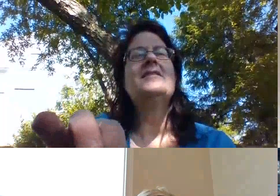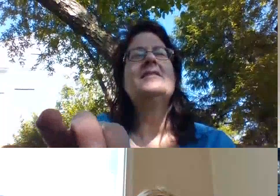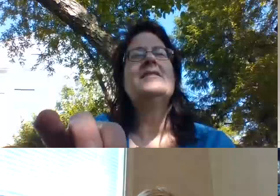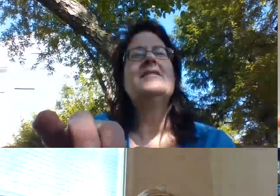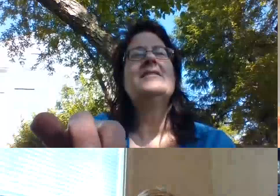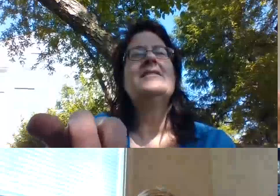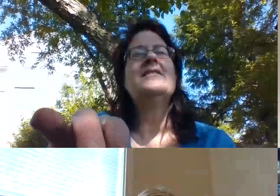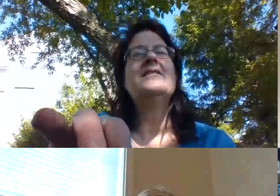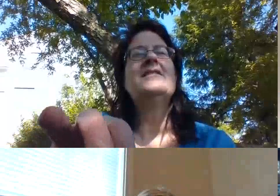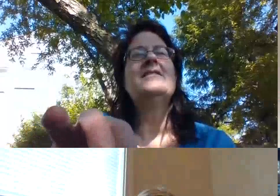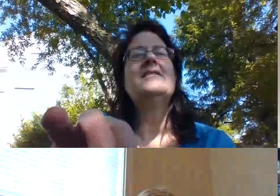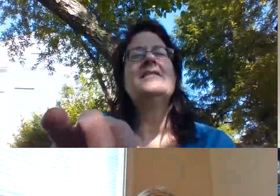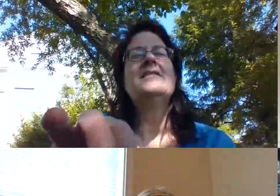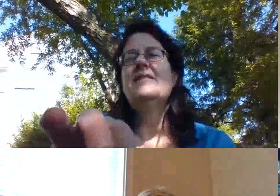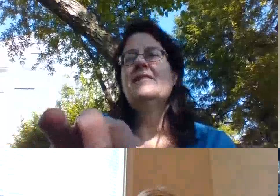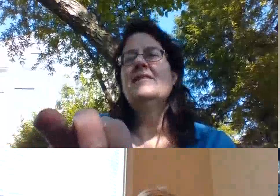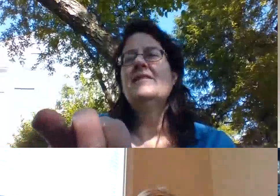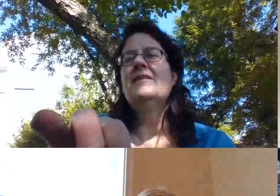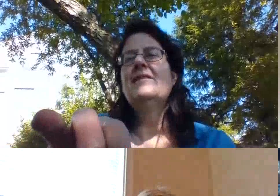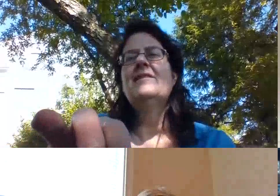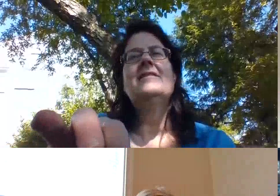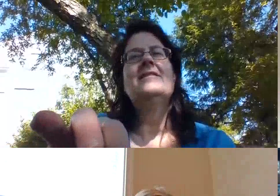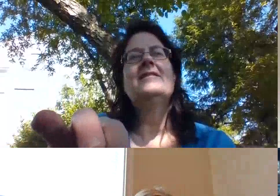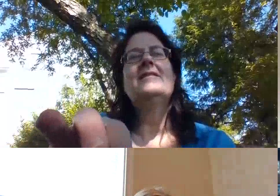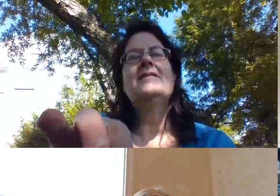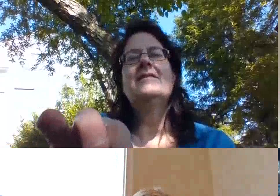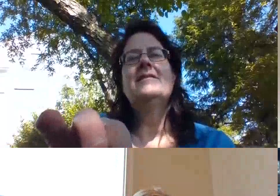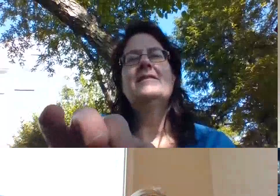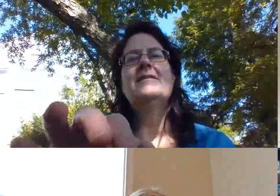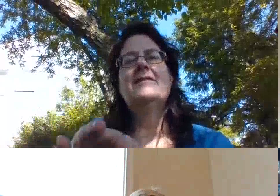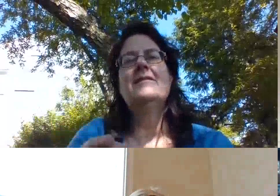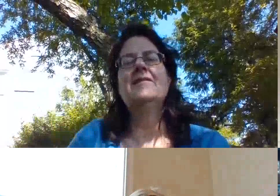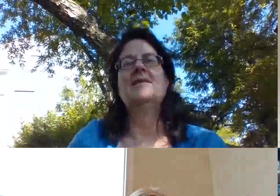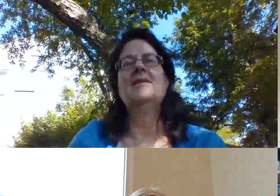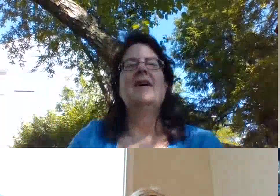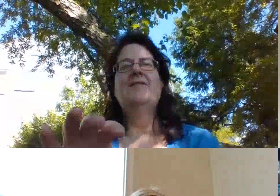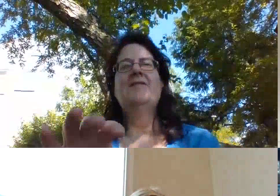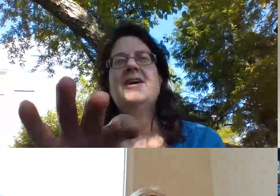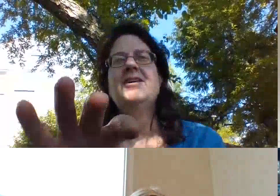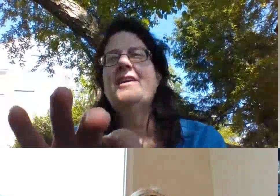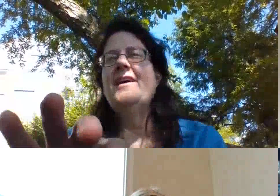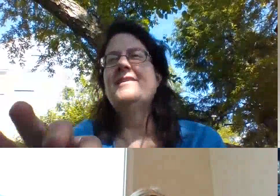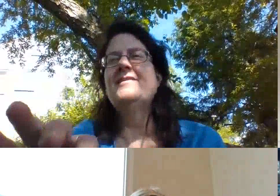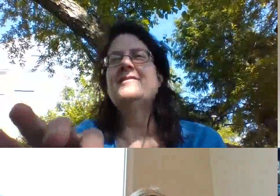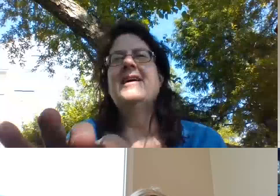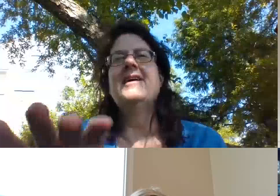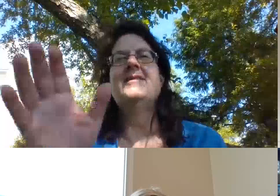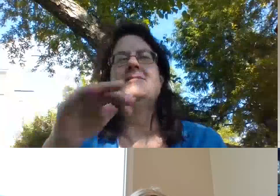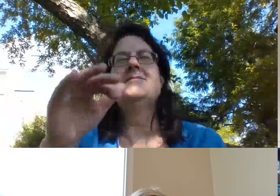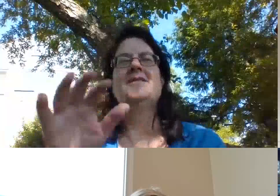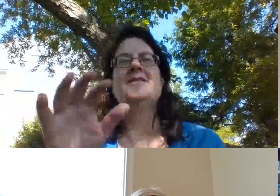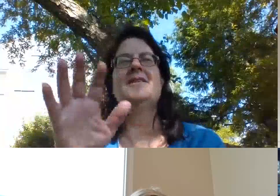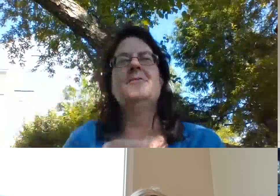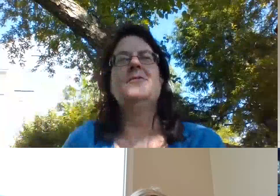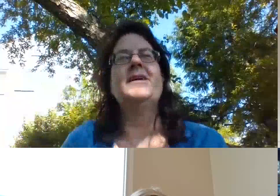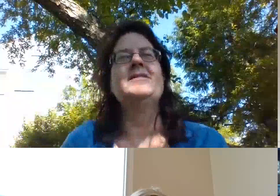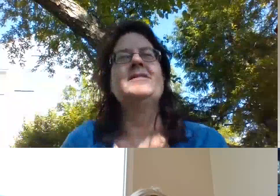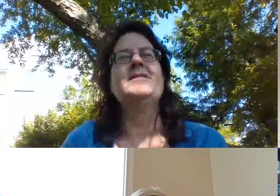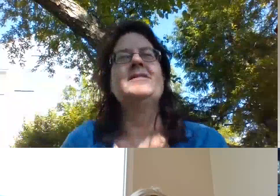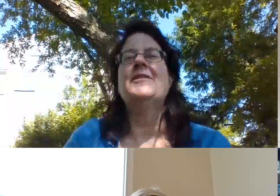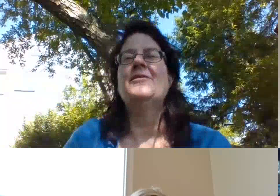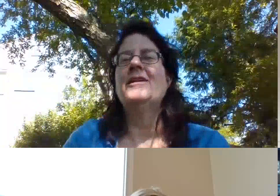on making it more like Zoom where you can see more people or scroll, but they're not there yet at all. I think I had